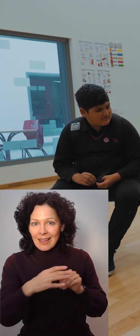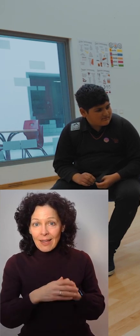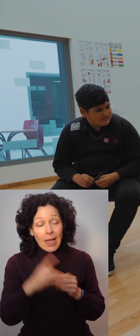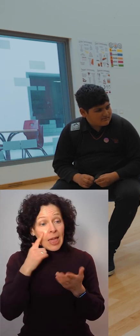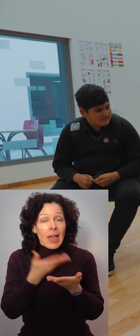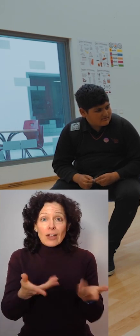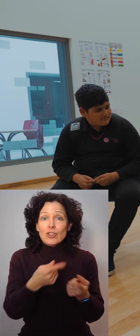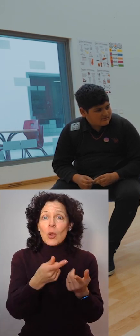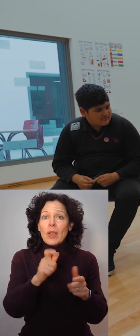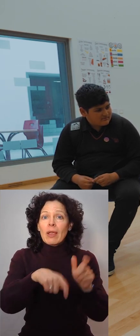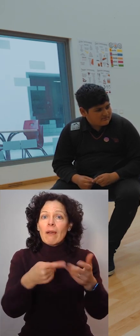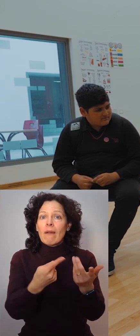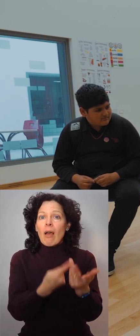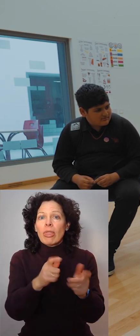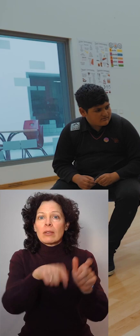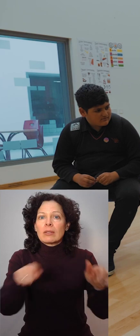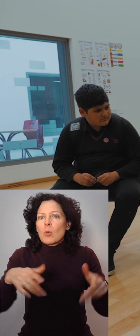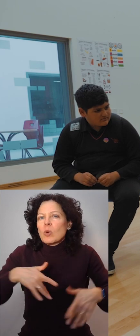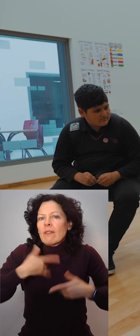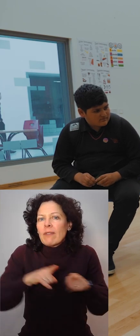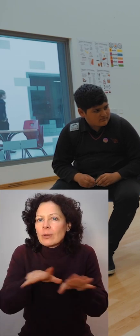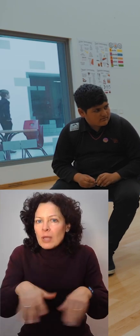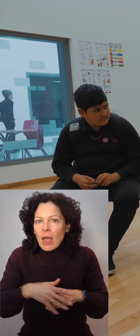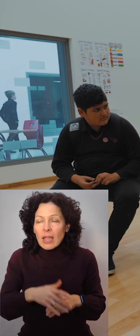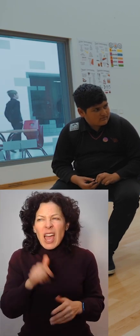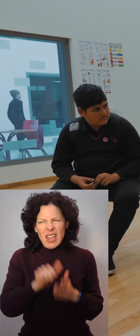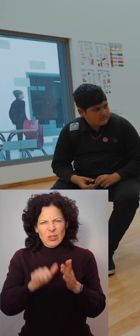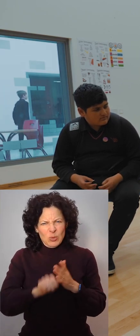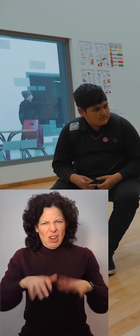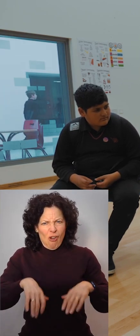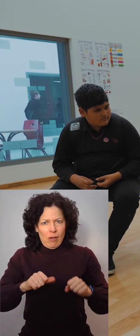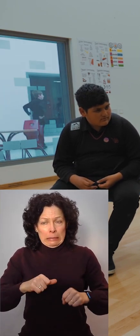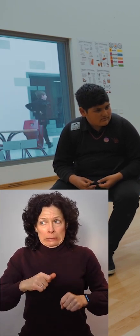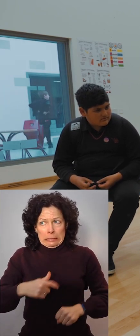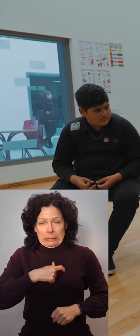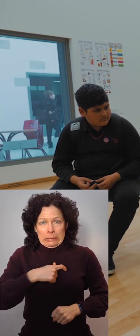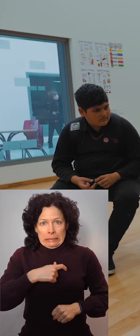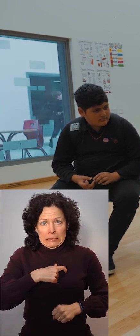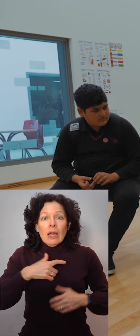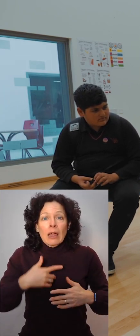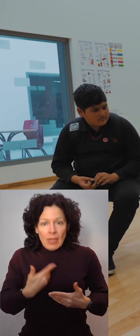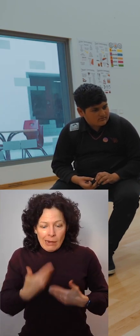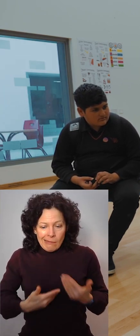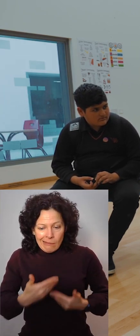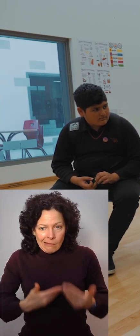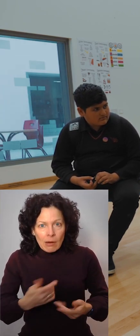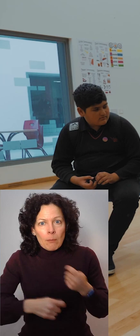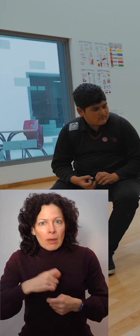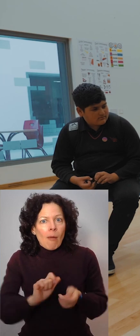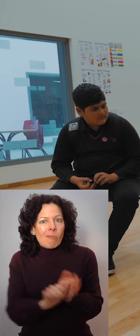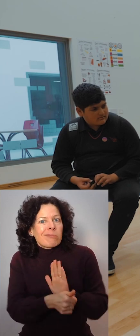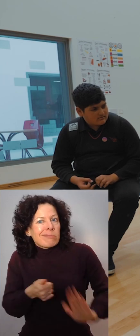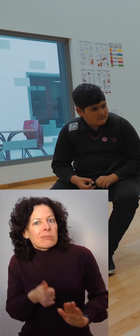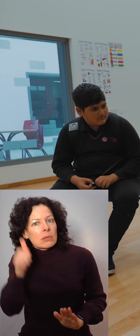feels like. You get to be nervous at the start, but then you get to it, you know what you're doing, and you're telling